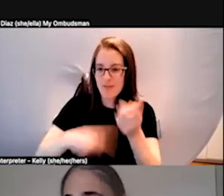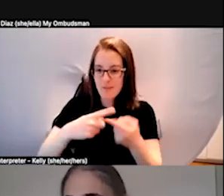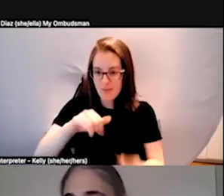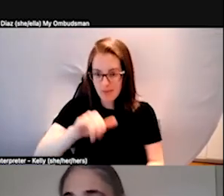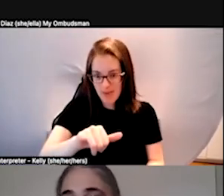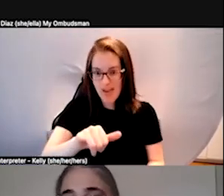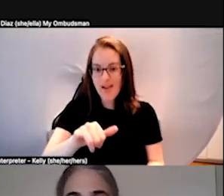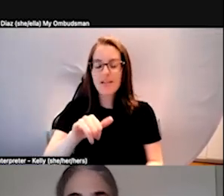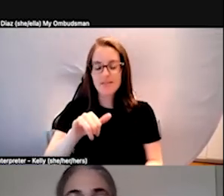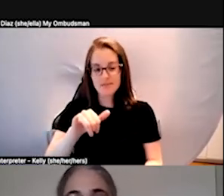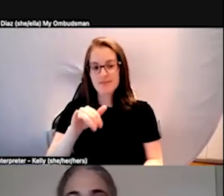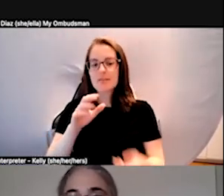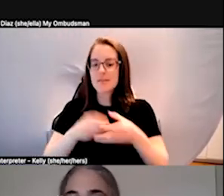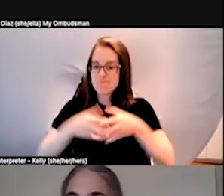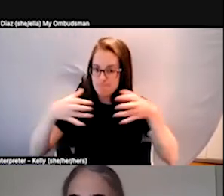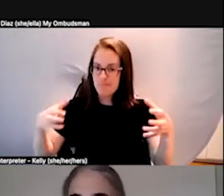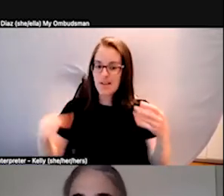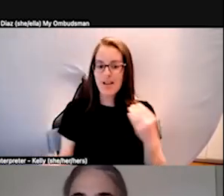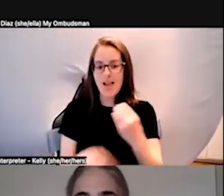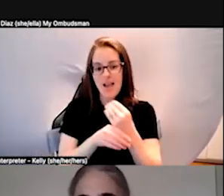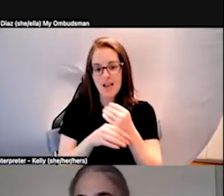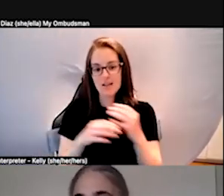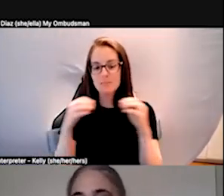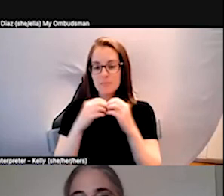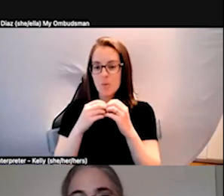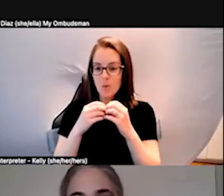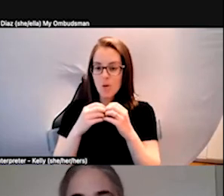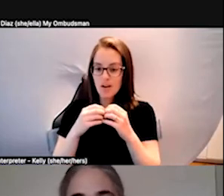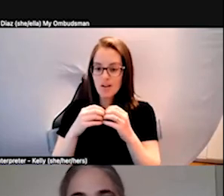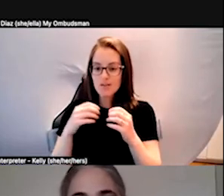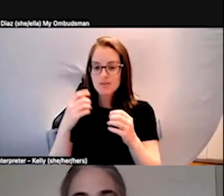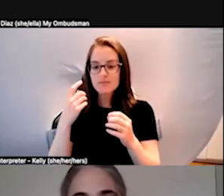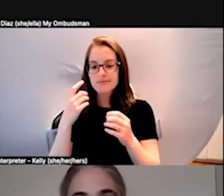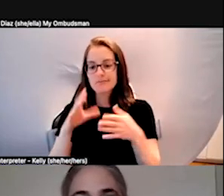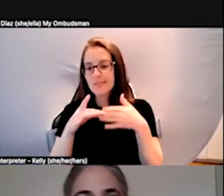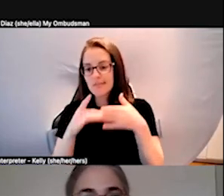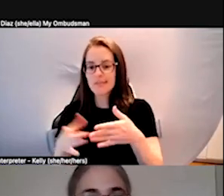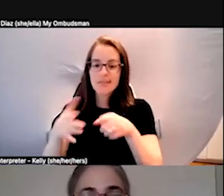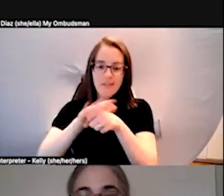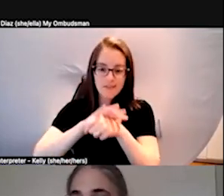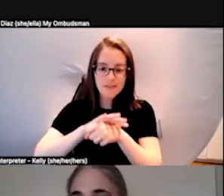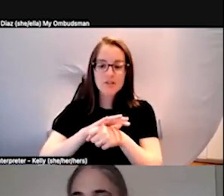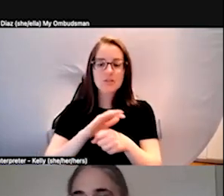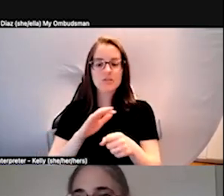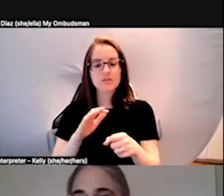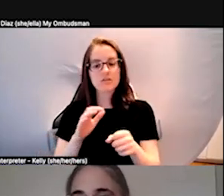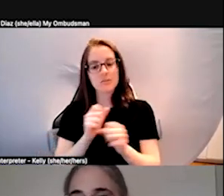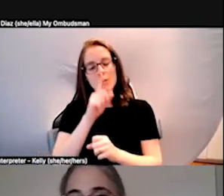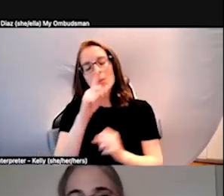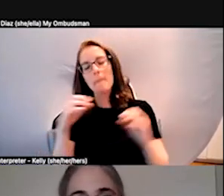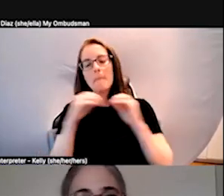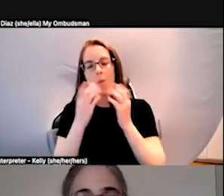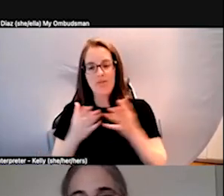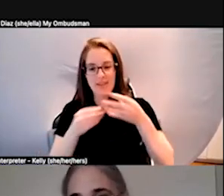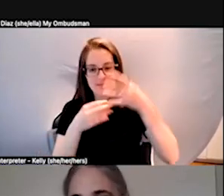and coverage in order to make more things potentially covered pursuant to a